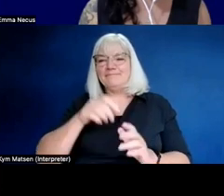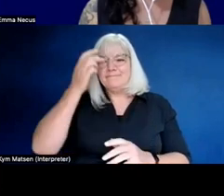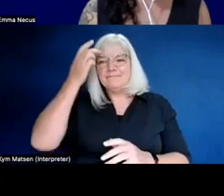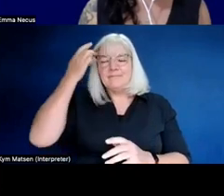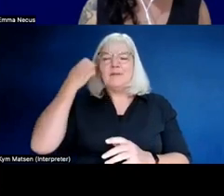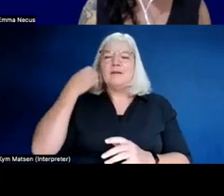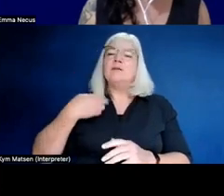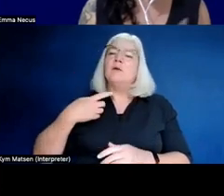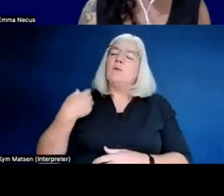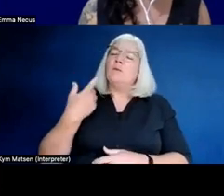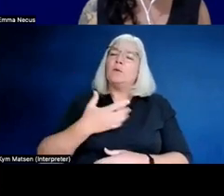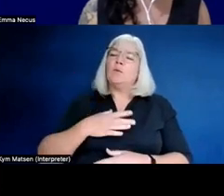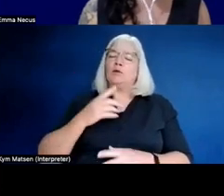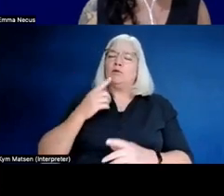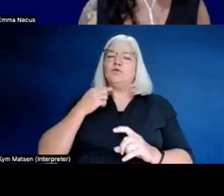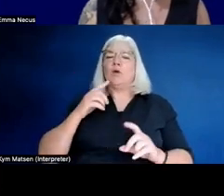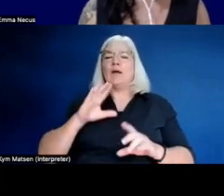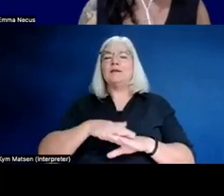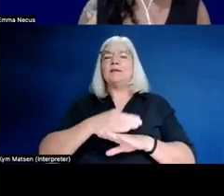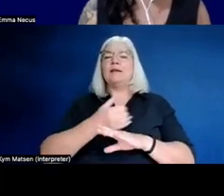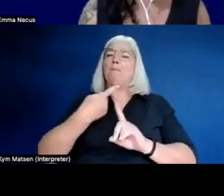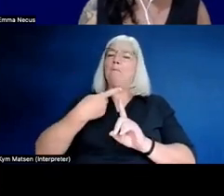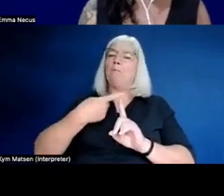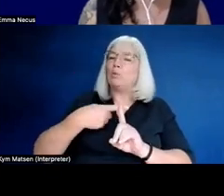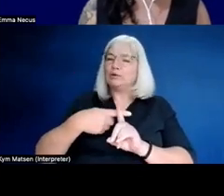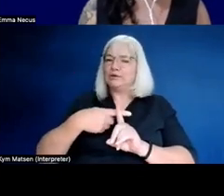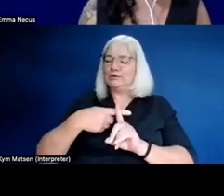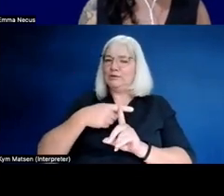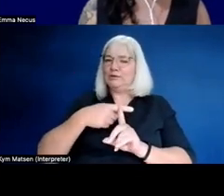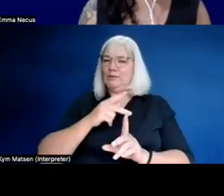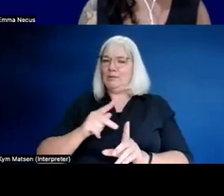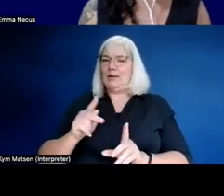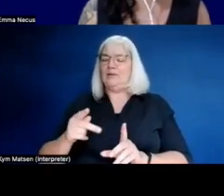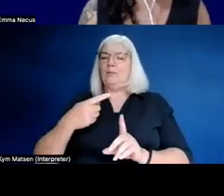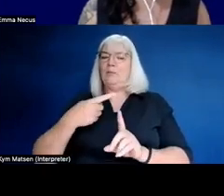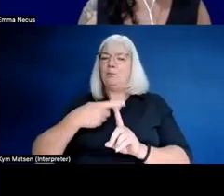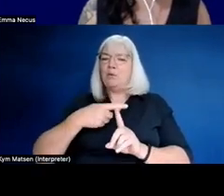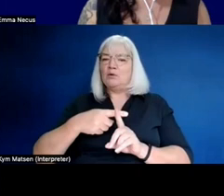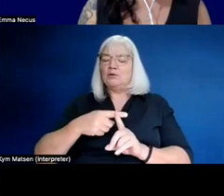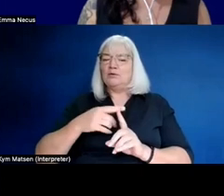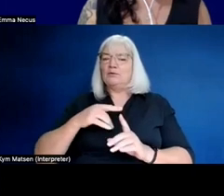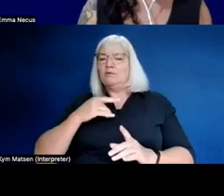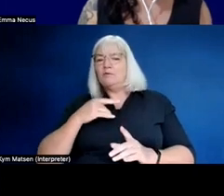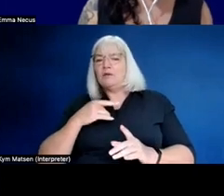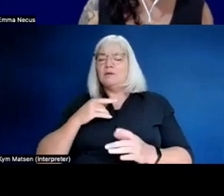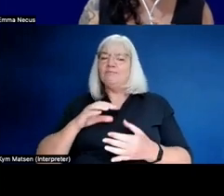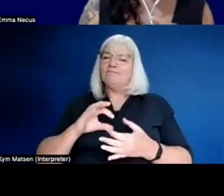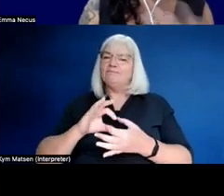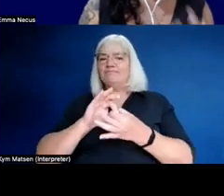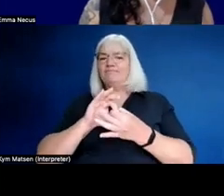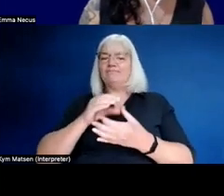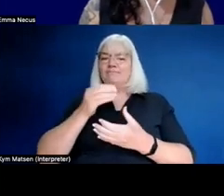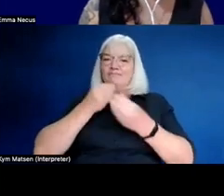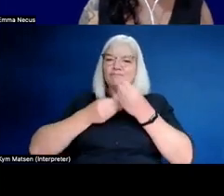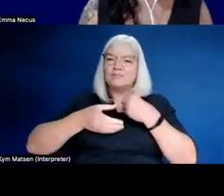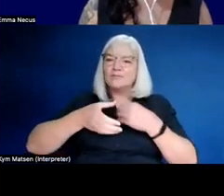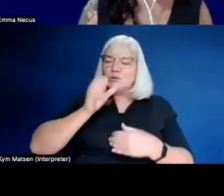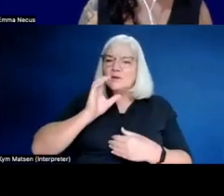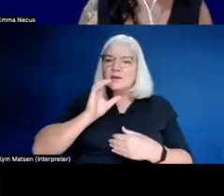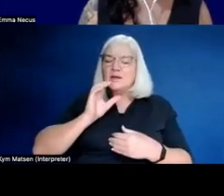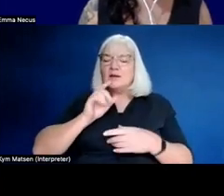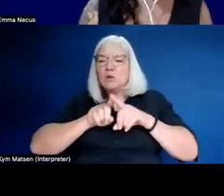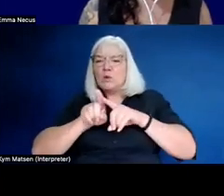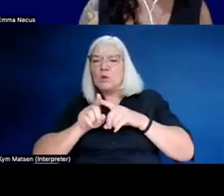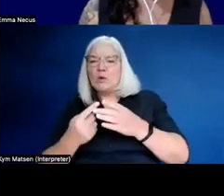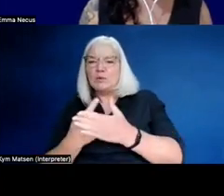patterns and creating positive learning opportunities around eating and drinking. Children with limited access to sight and sound